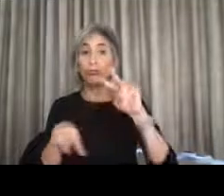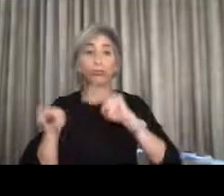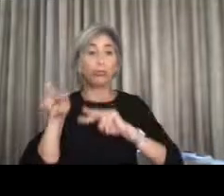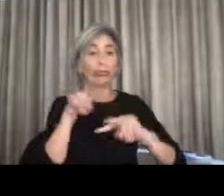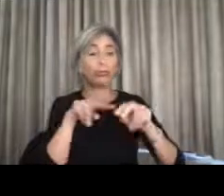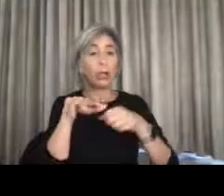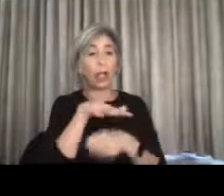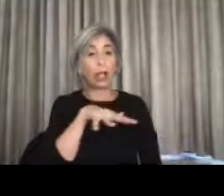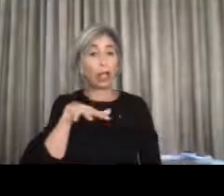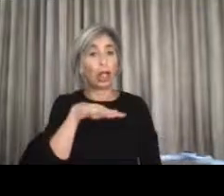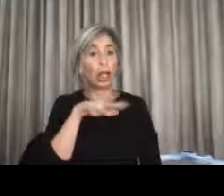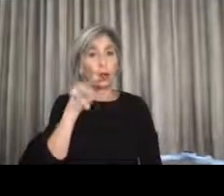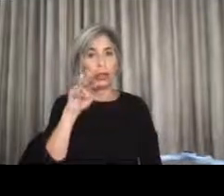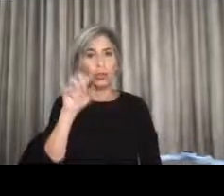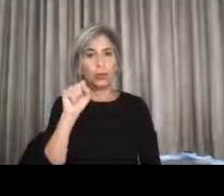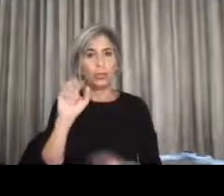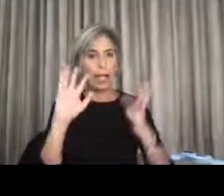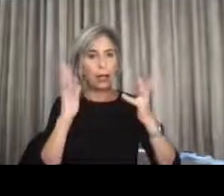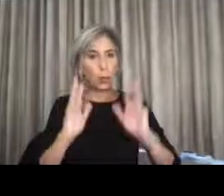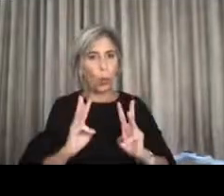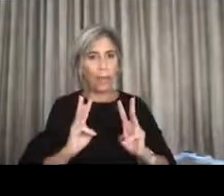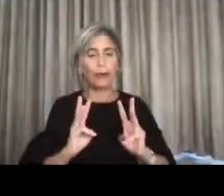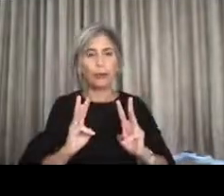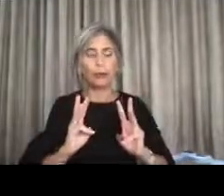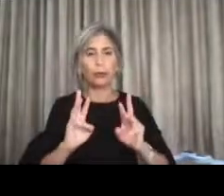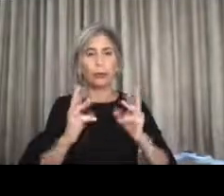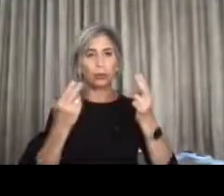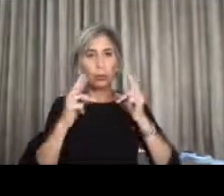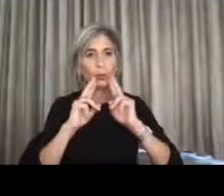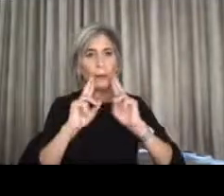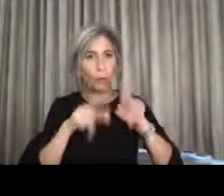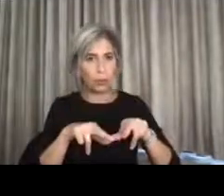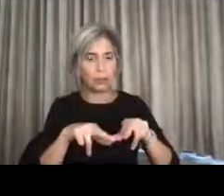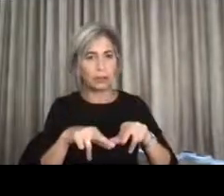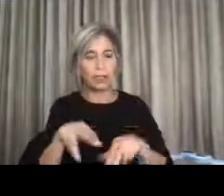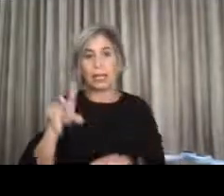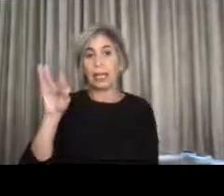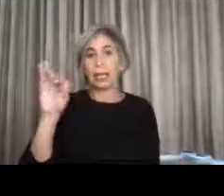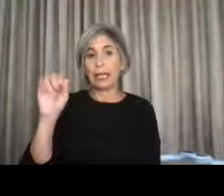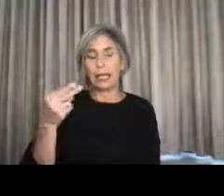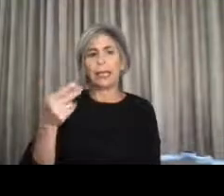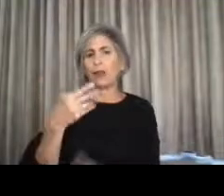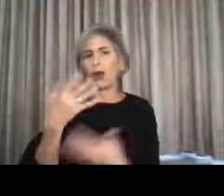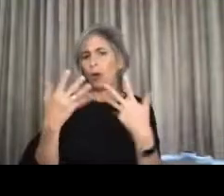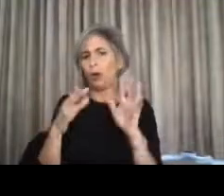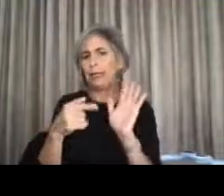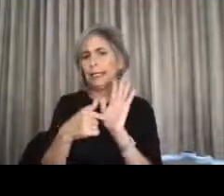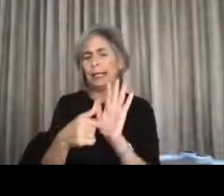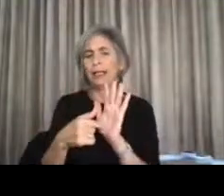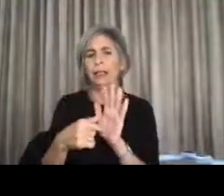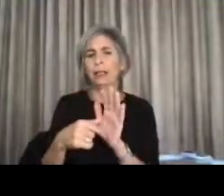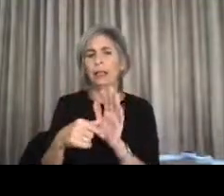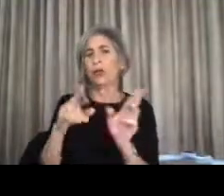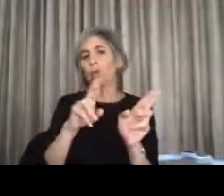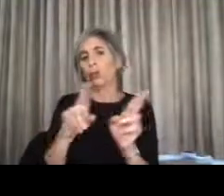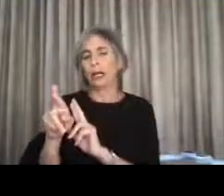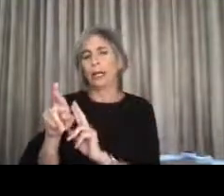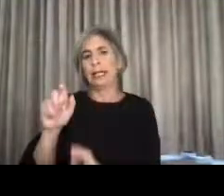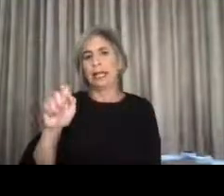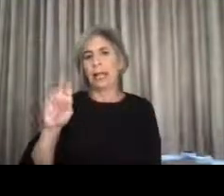weather reports throughout any storm emergency. As Keith indicated, the county has ready.gov/prepare that has